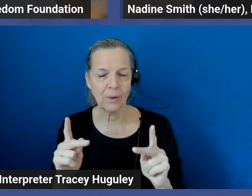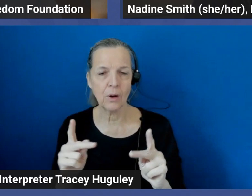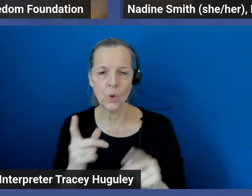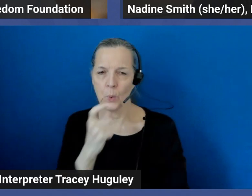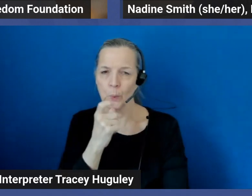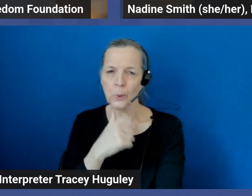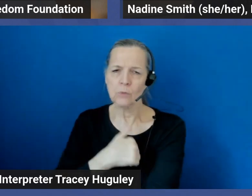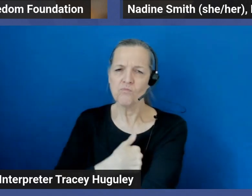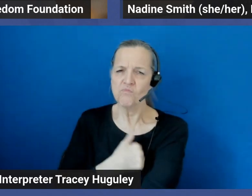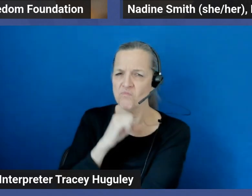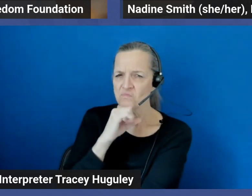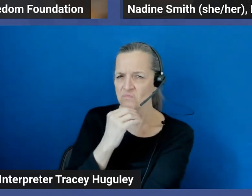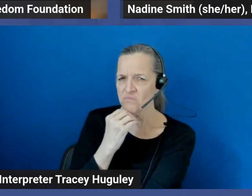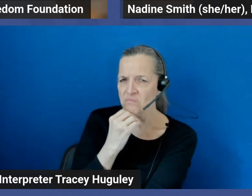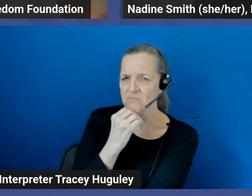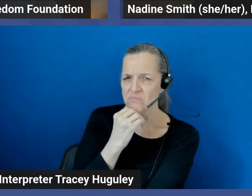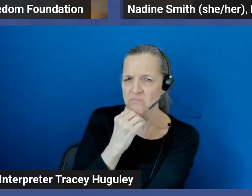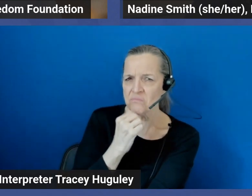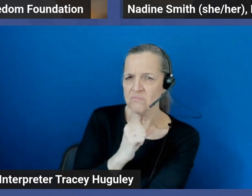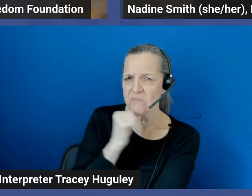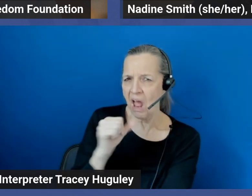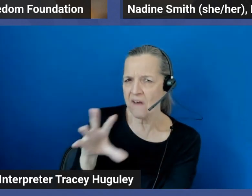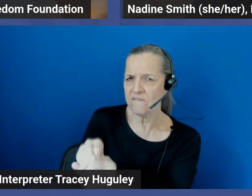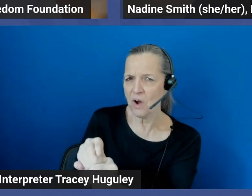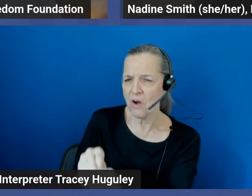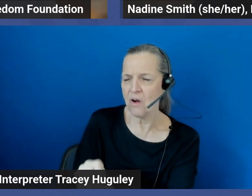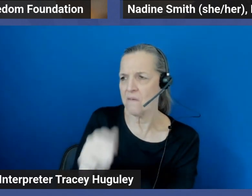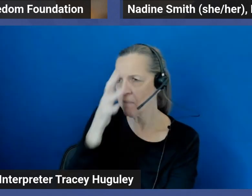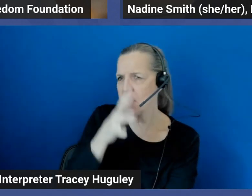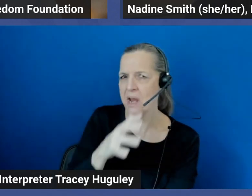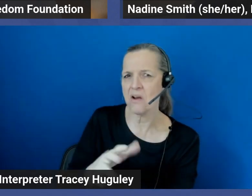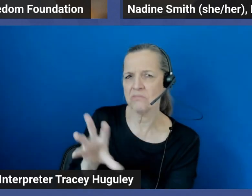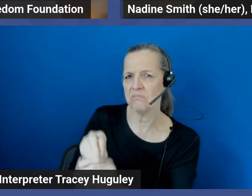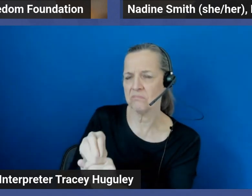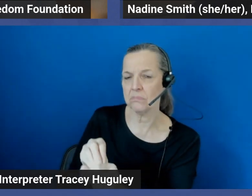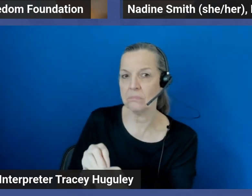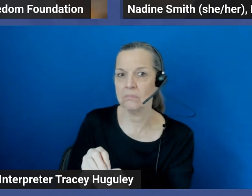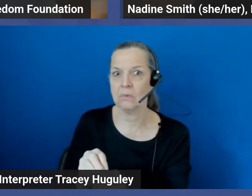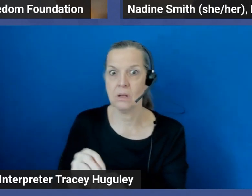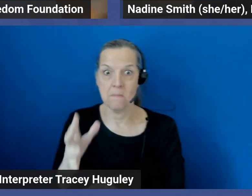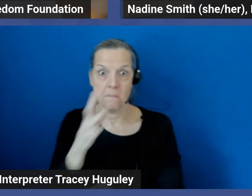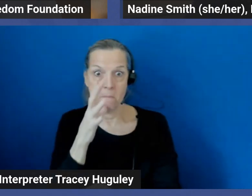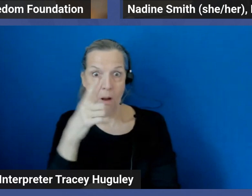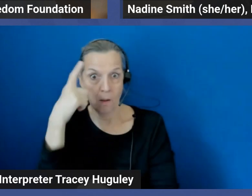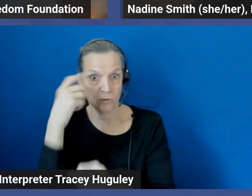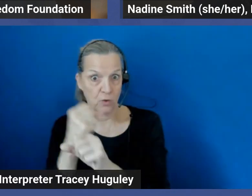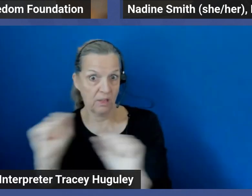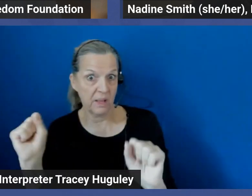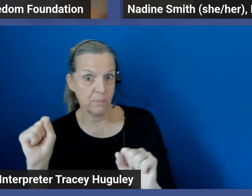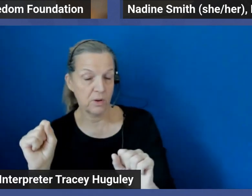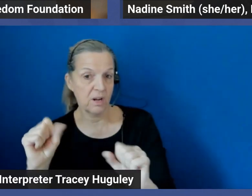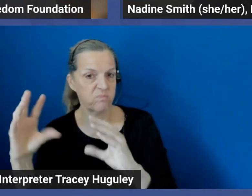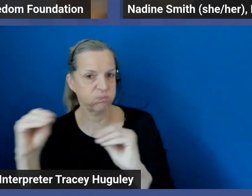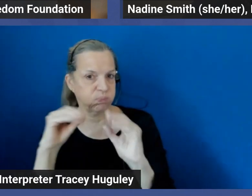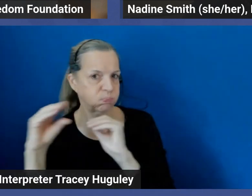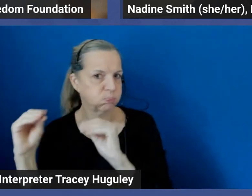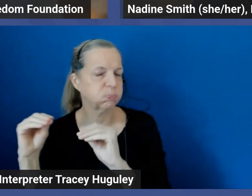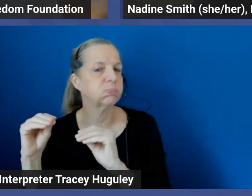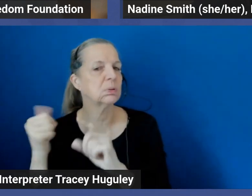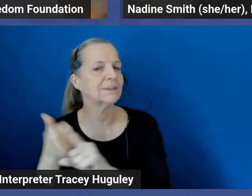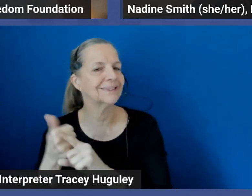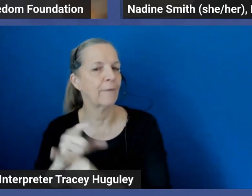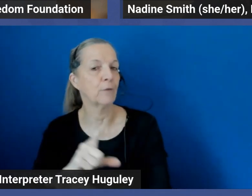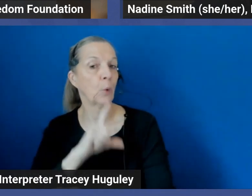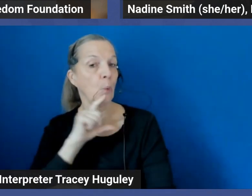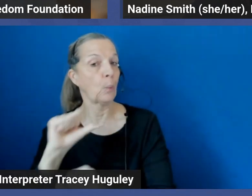sidelines, from parents who again, once Moms for Liberty was out there talking as though they were actual parents